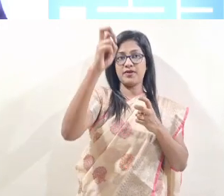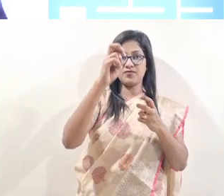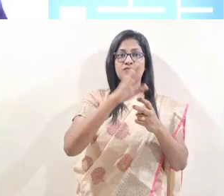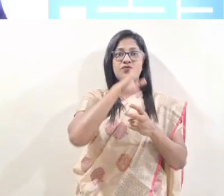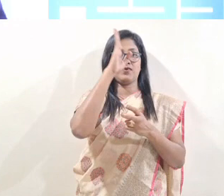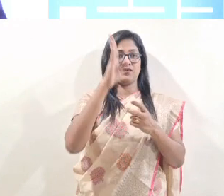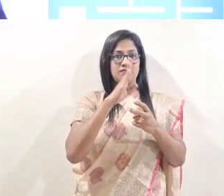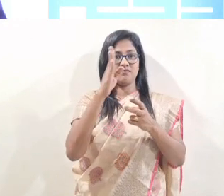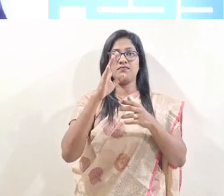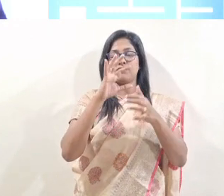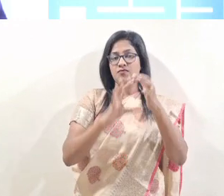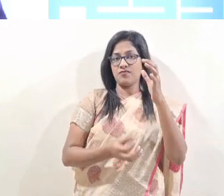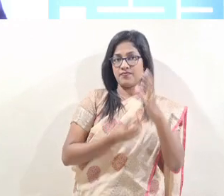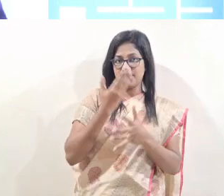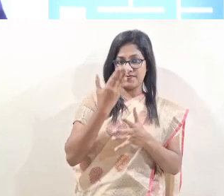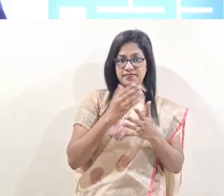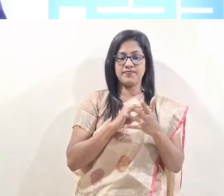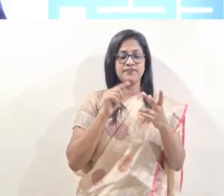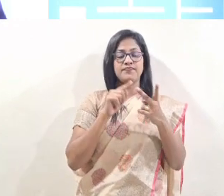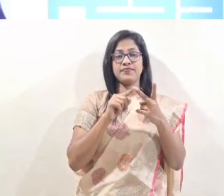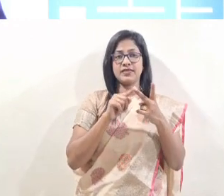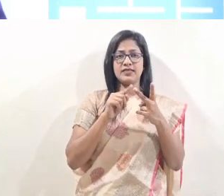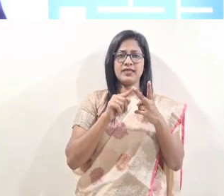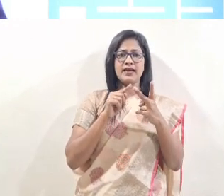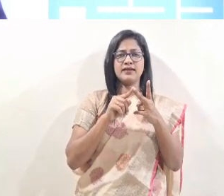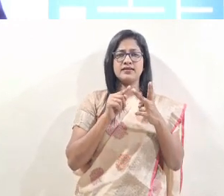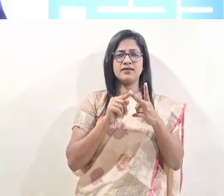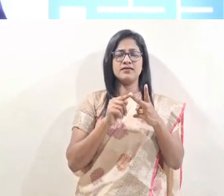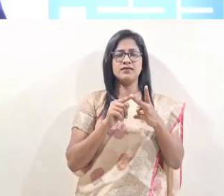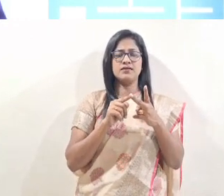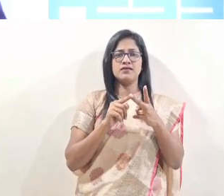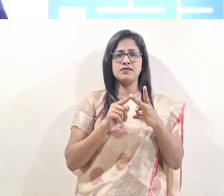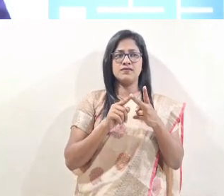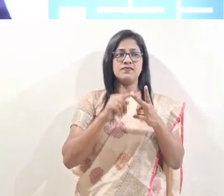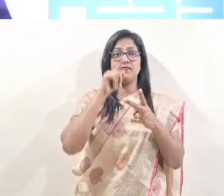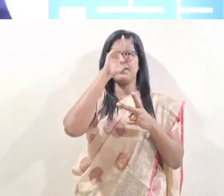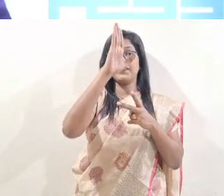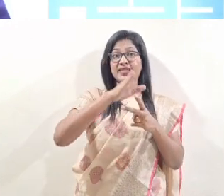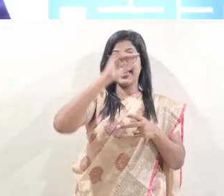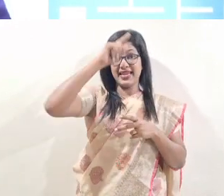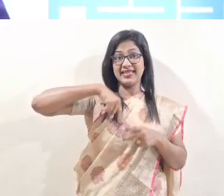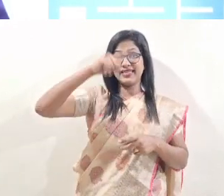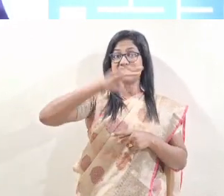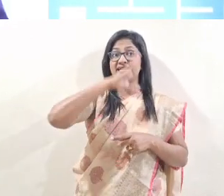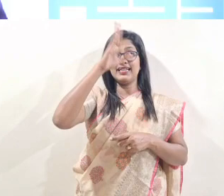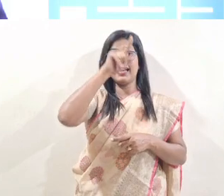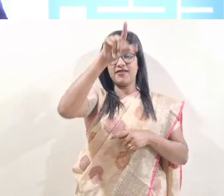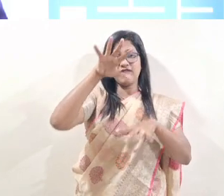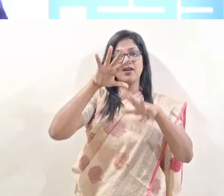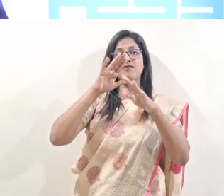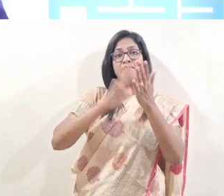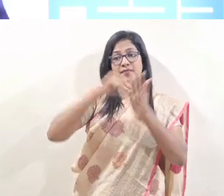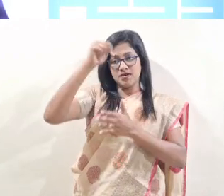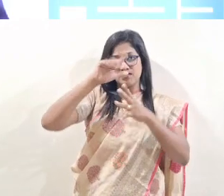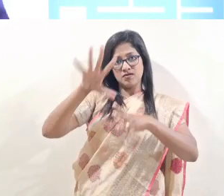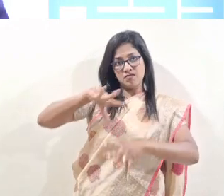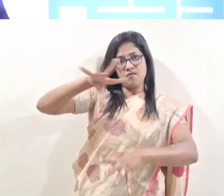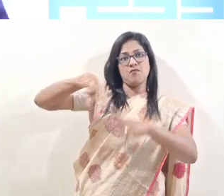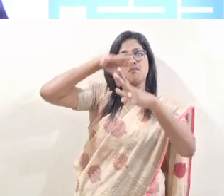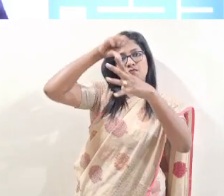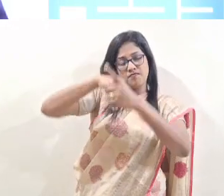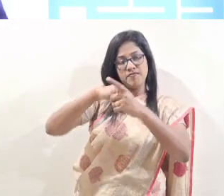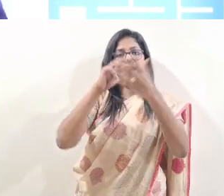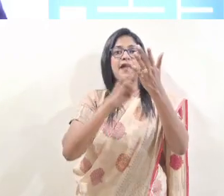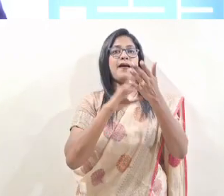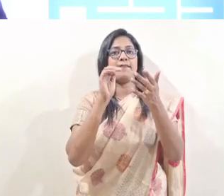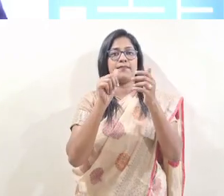is a undertaking of Ministry of Railways and Ministry of Housing and Urban Affairs,